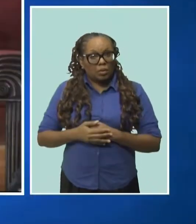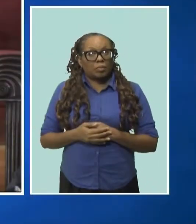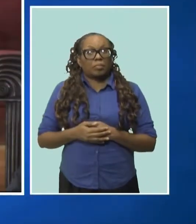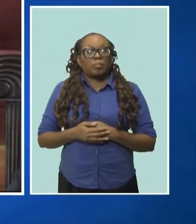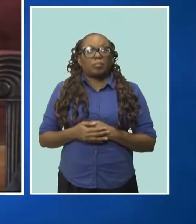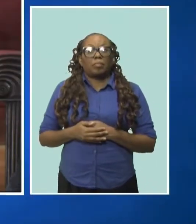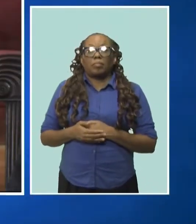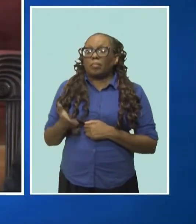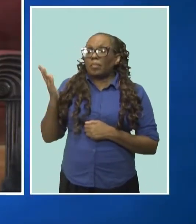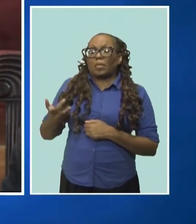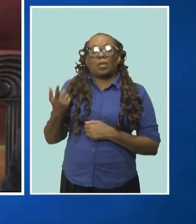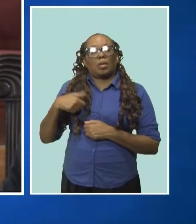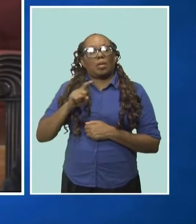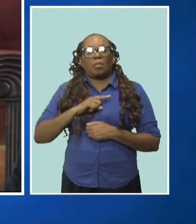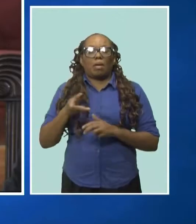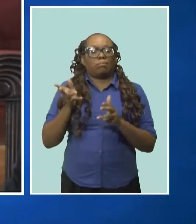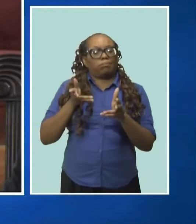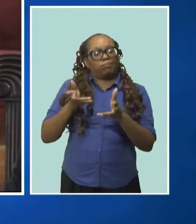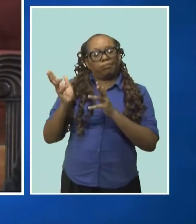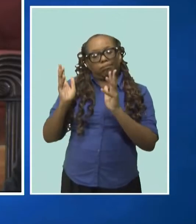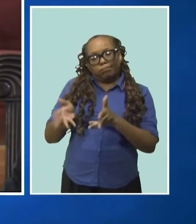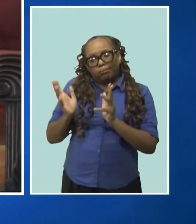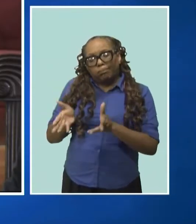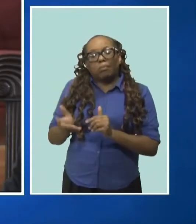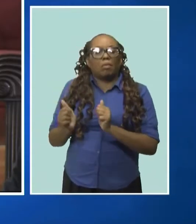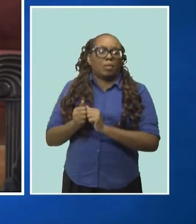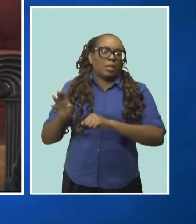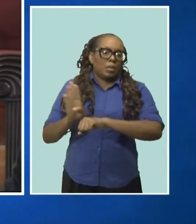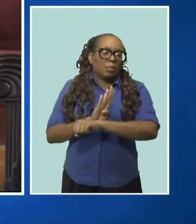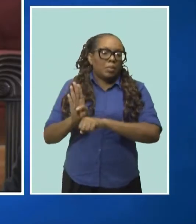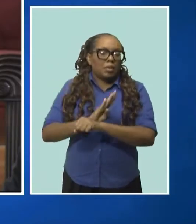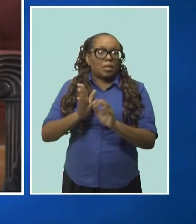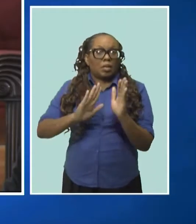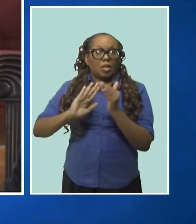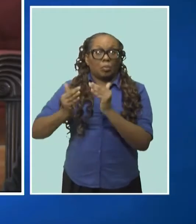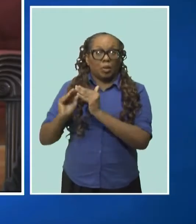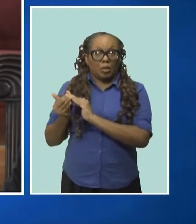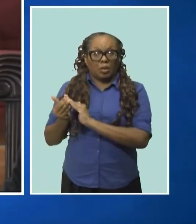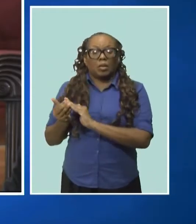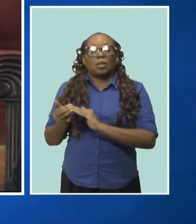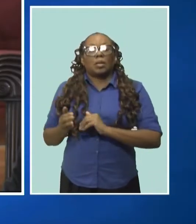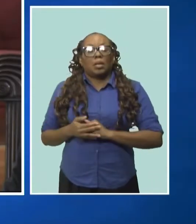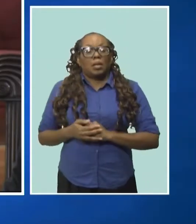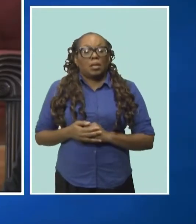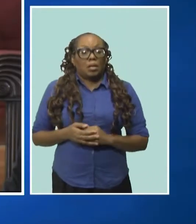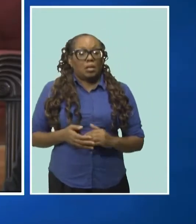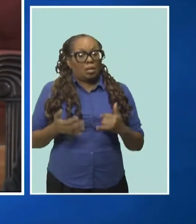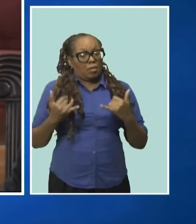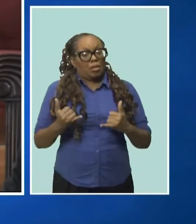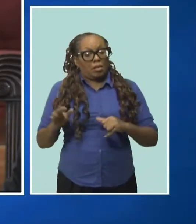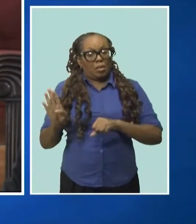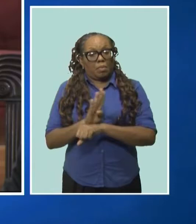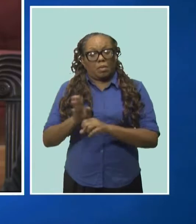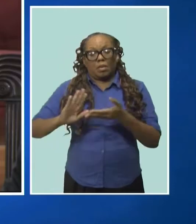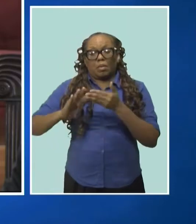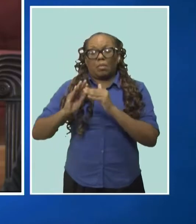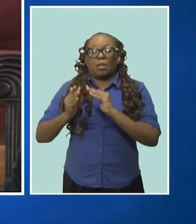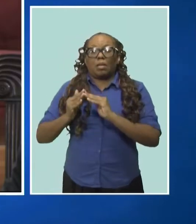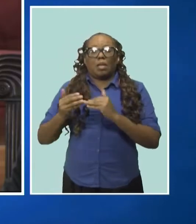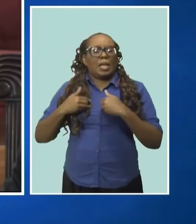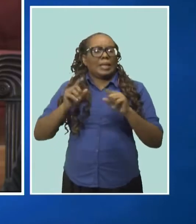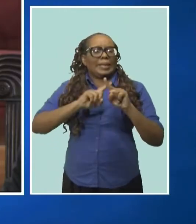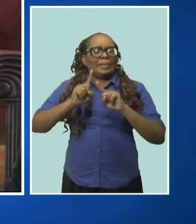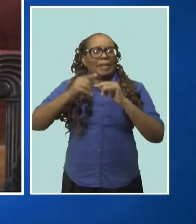with the business community and we continue to sit with the business community, and as I speak now, there are proposals that the business community has raised that are being